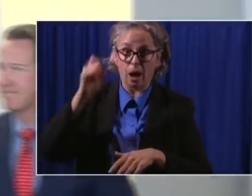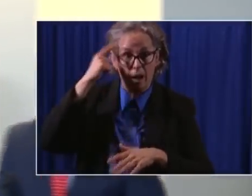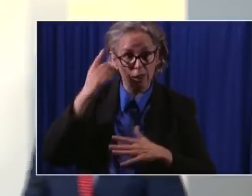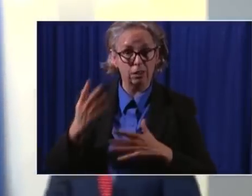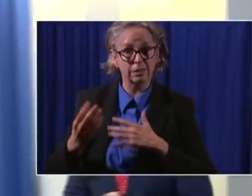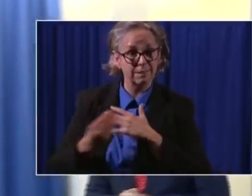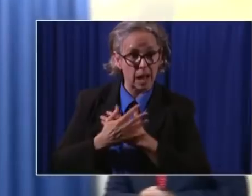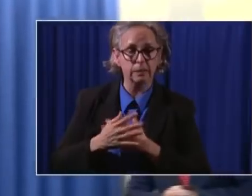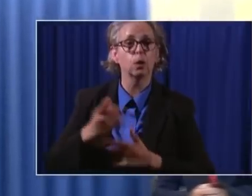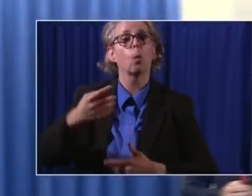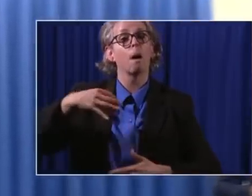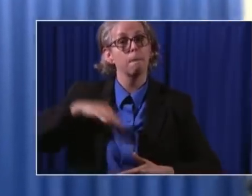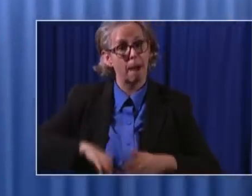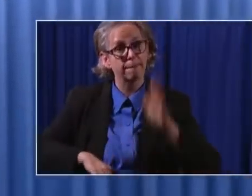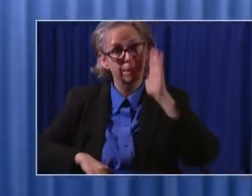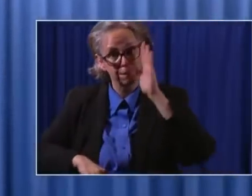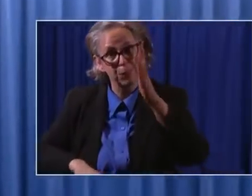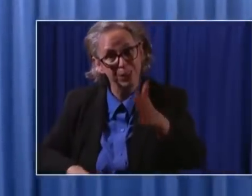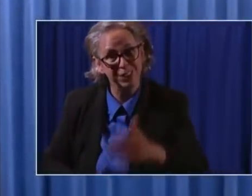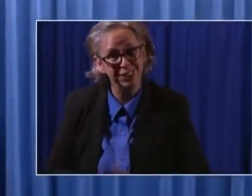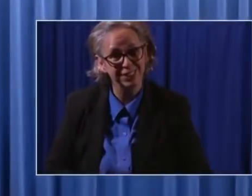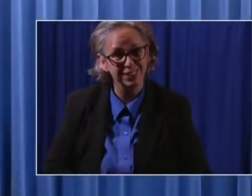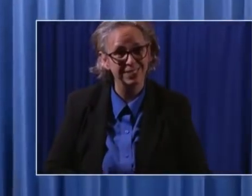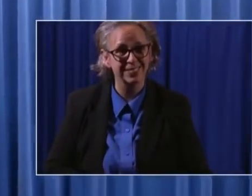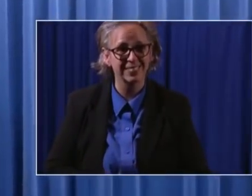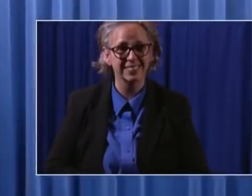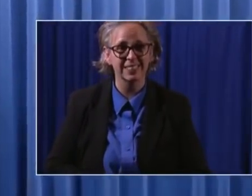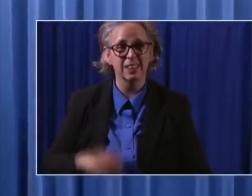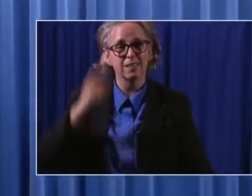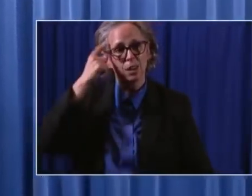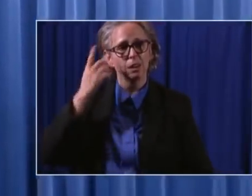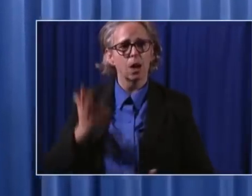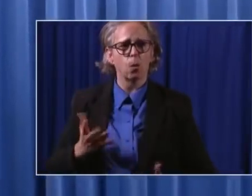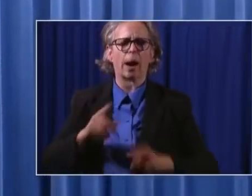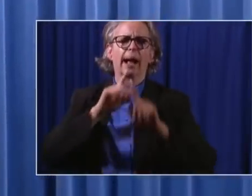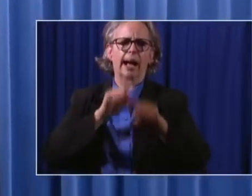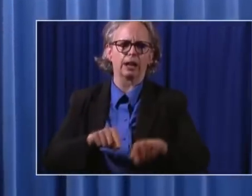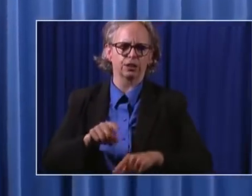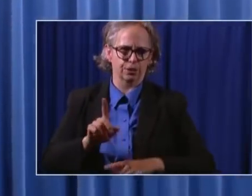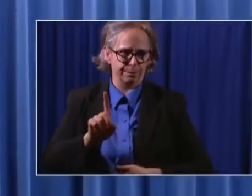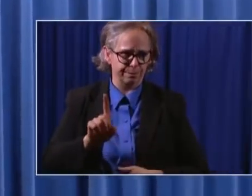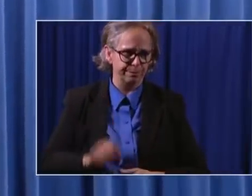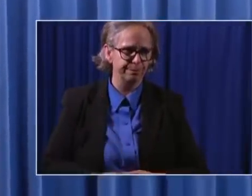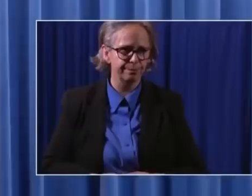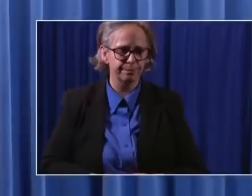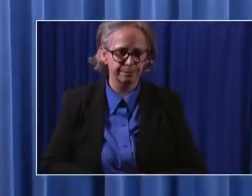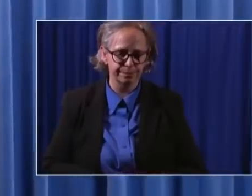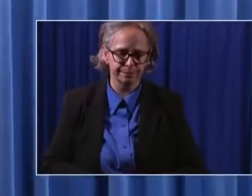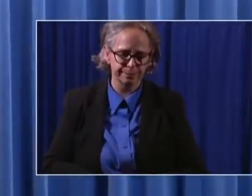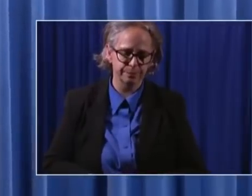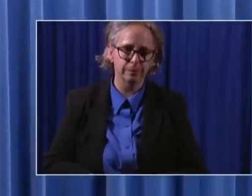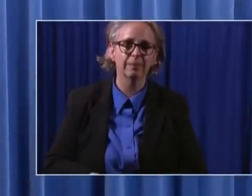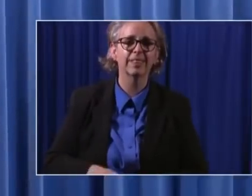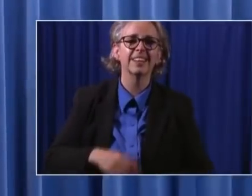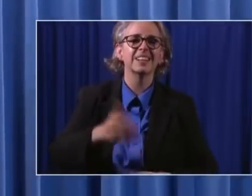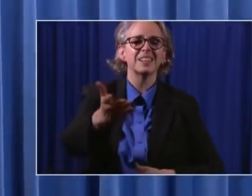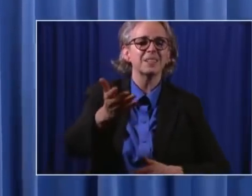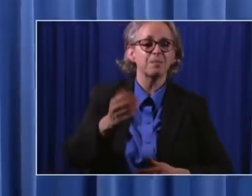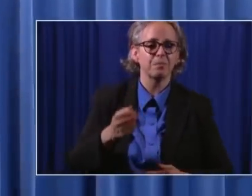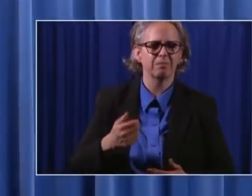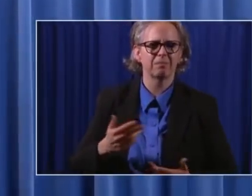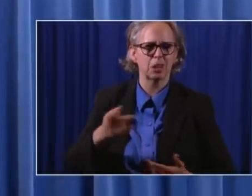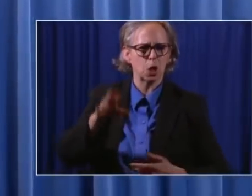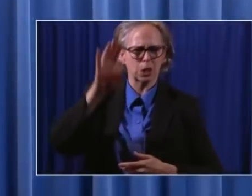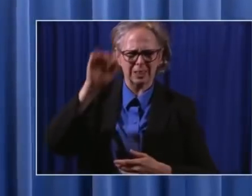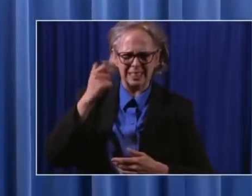let me just answer the question this way. And one of the things that we're seeing, and this came up on this